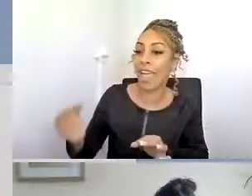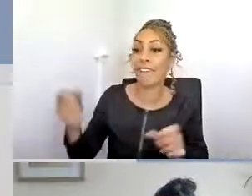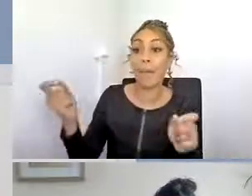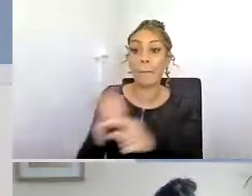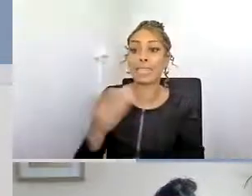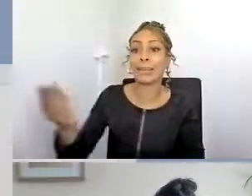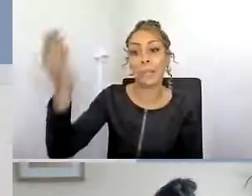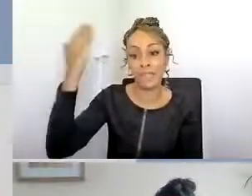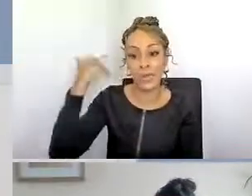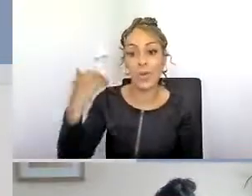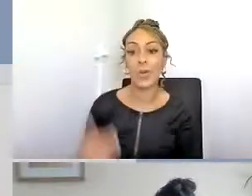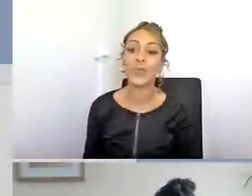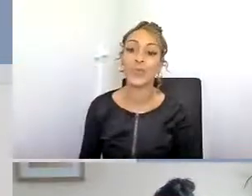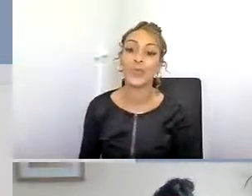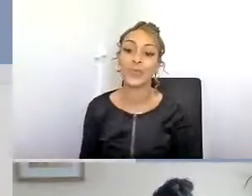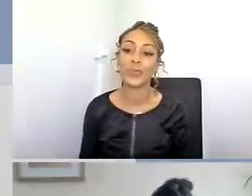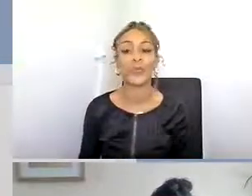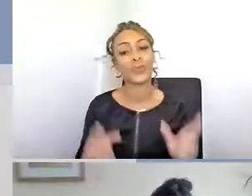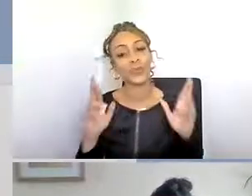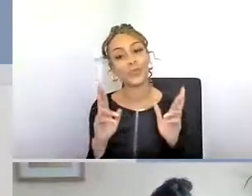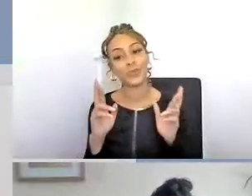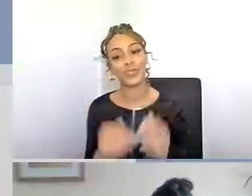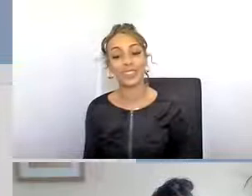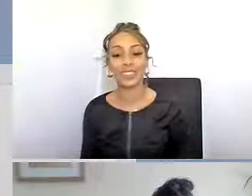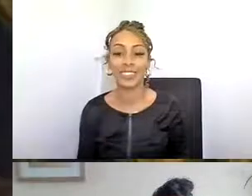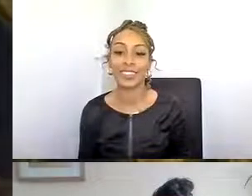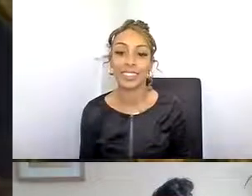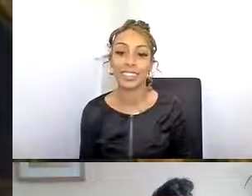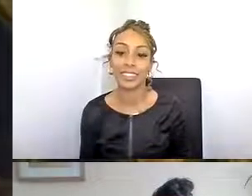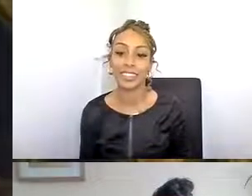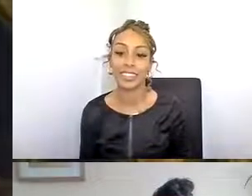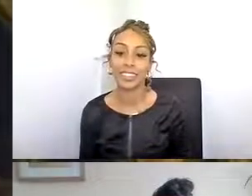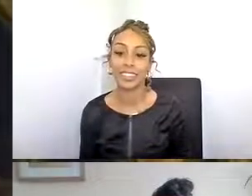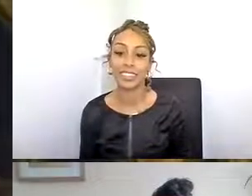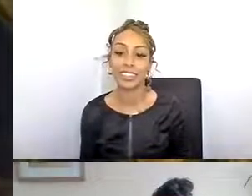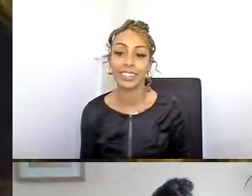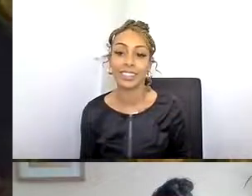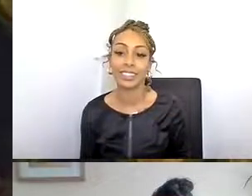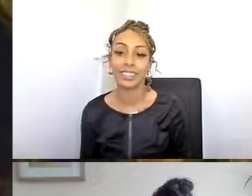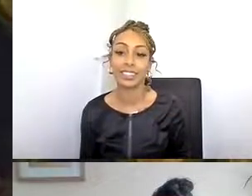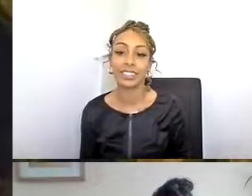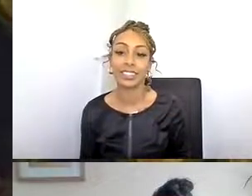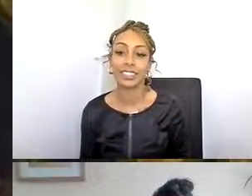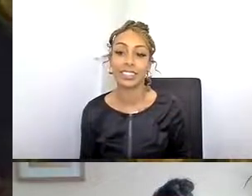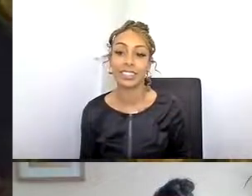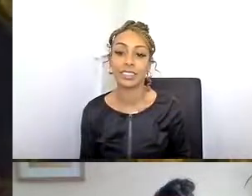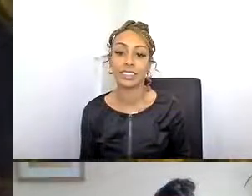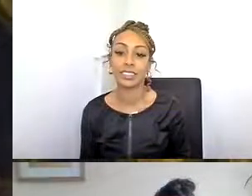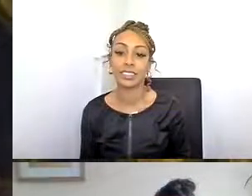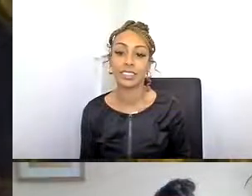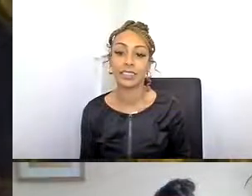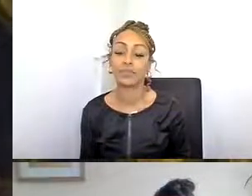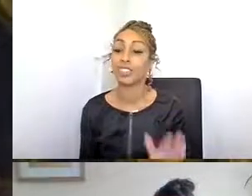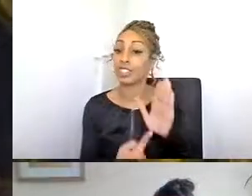before. Just hope I prepared the other slide. I just want to double check. Yes. So I just wanted to